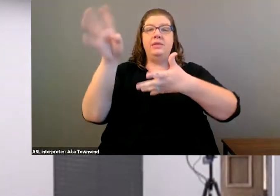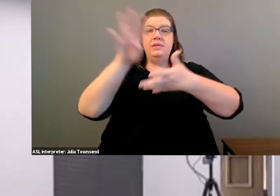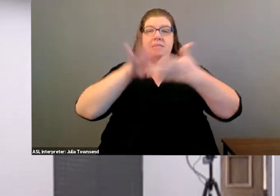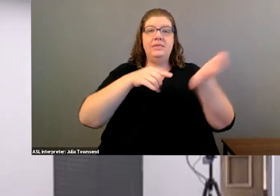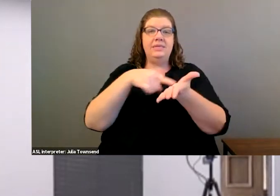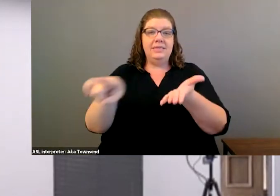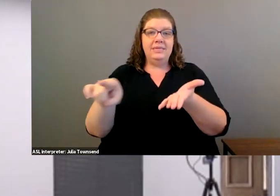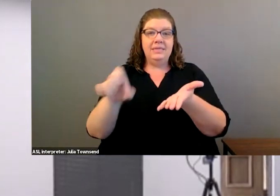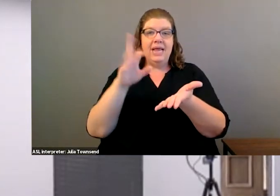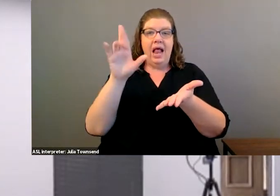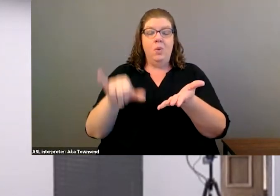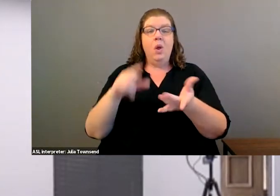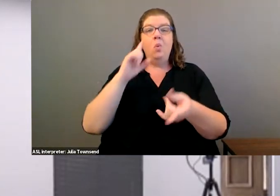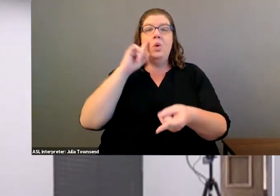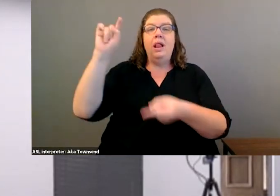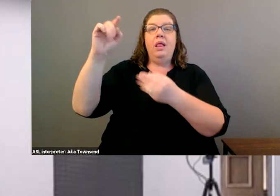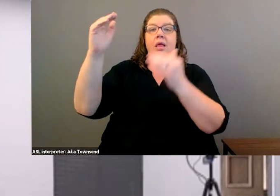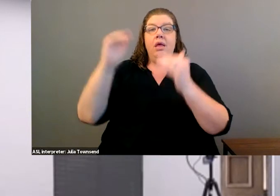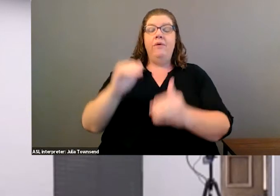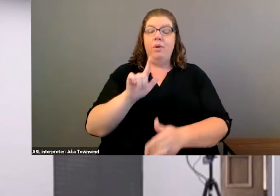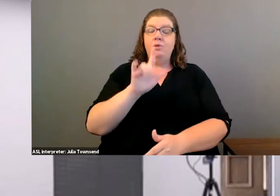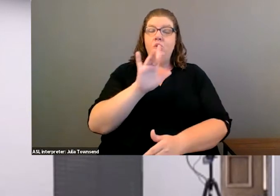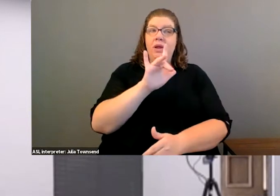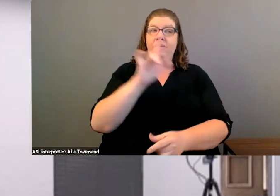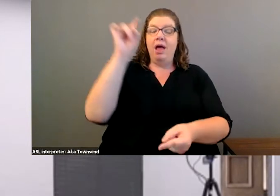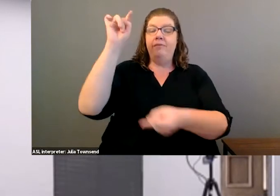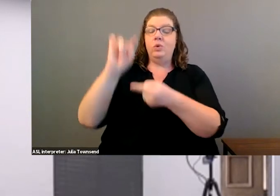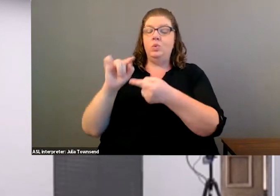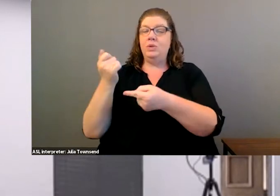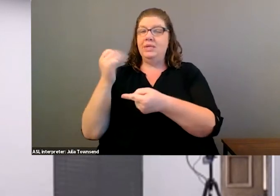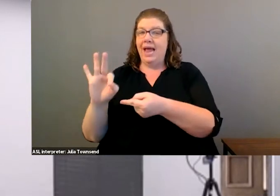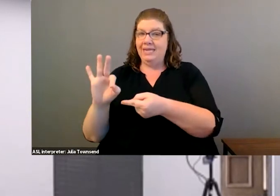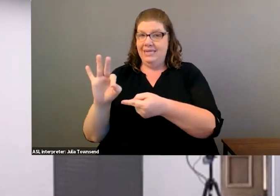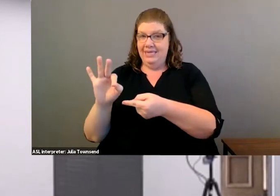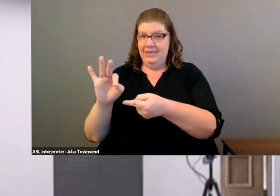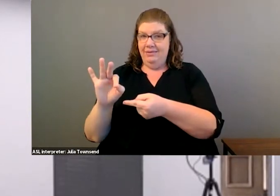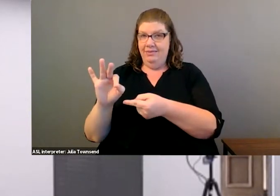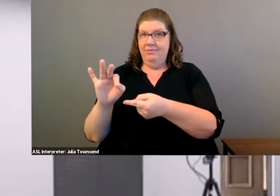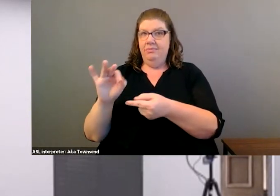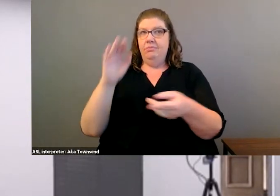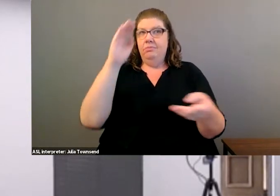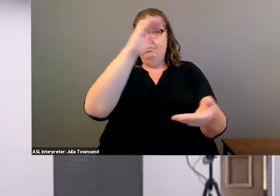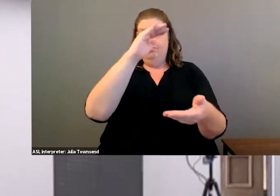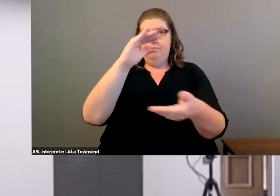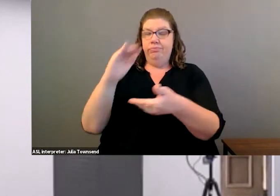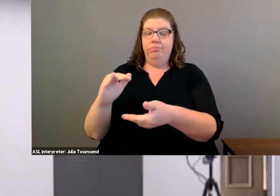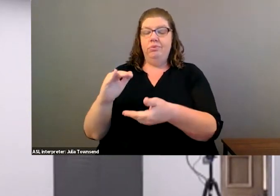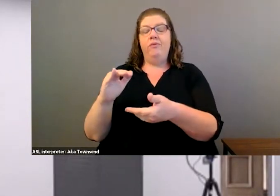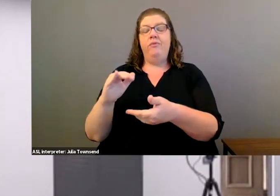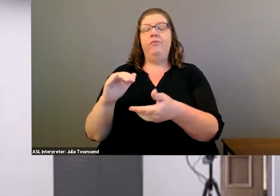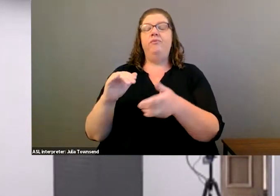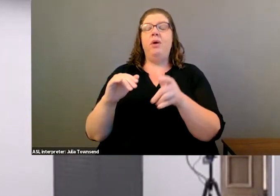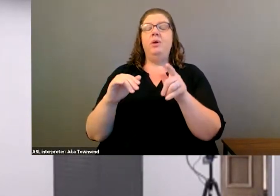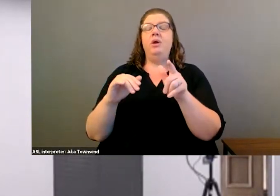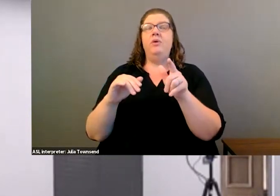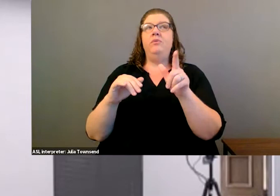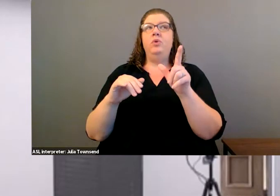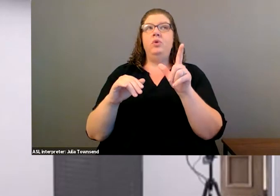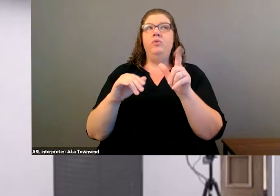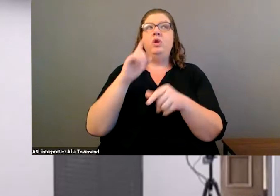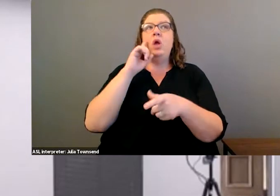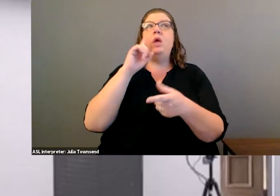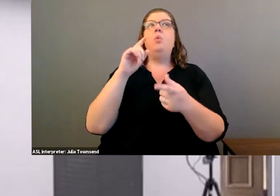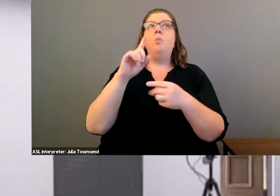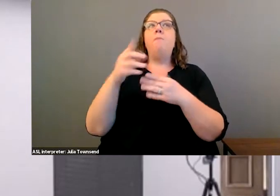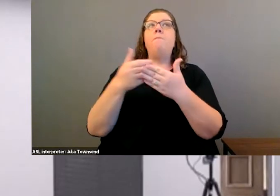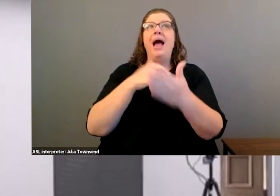which decreases the schedule from 25 to 19 by 2023 to 24. The